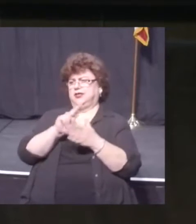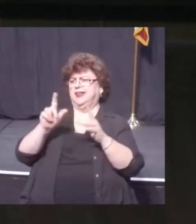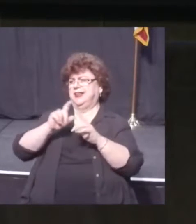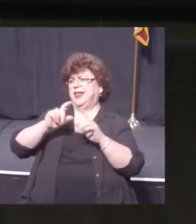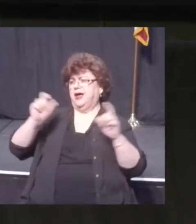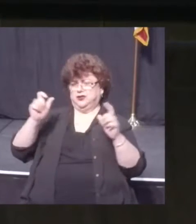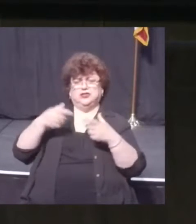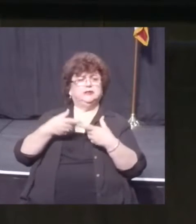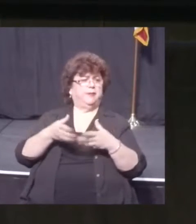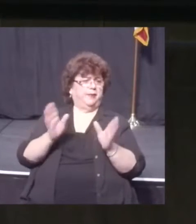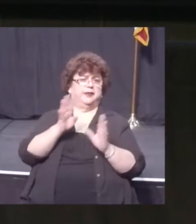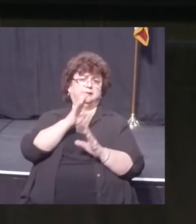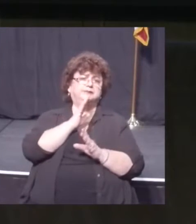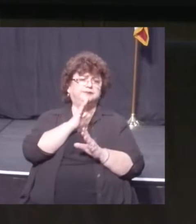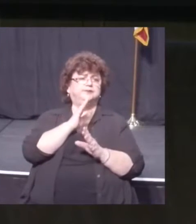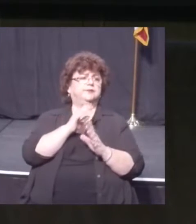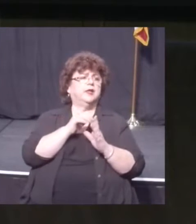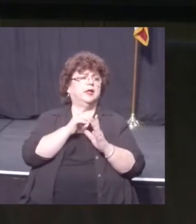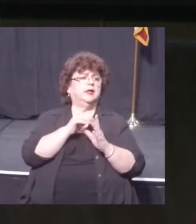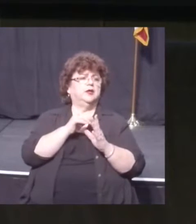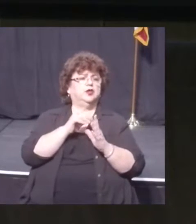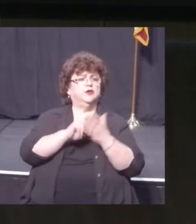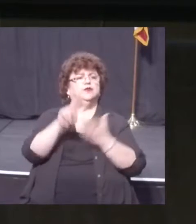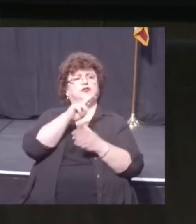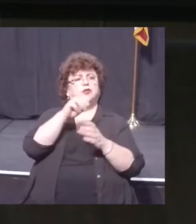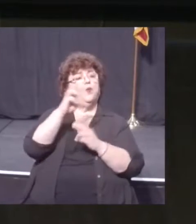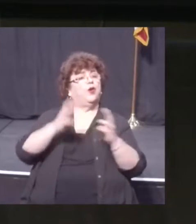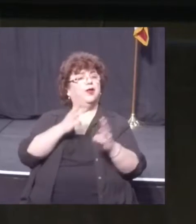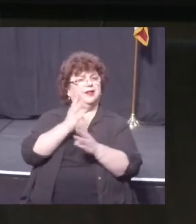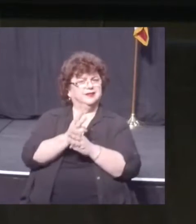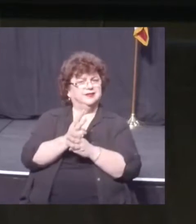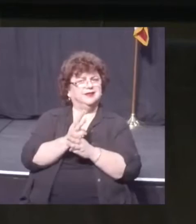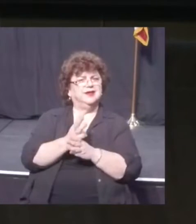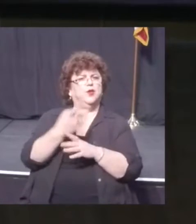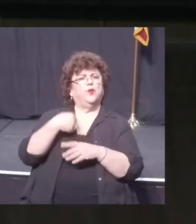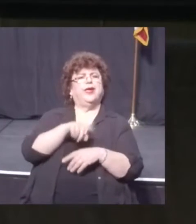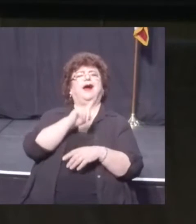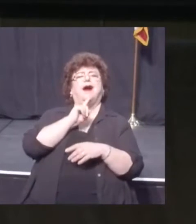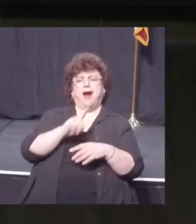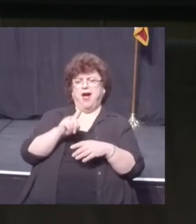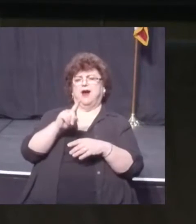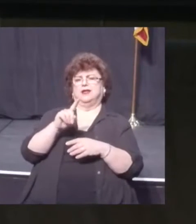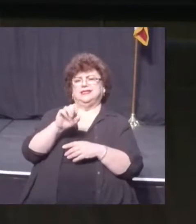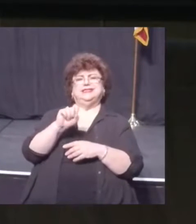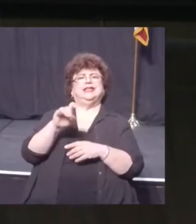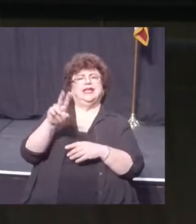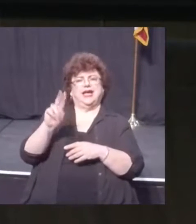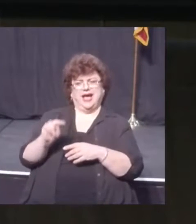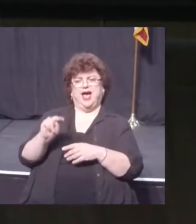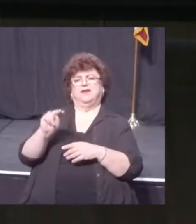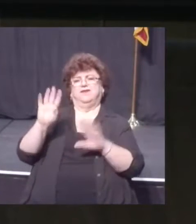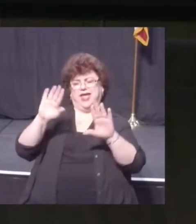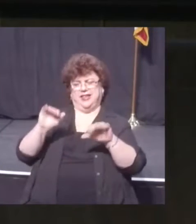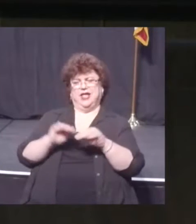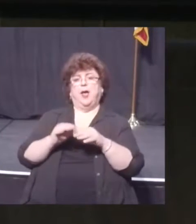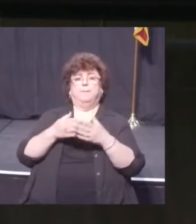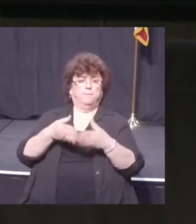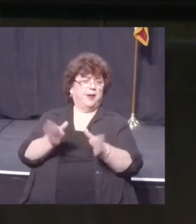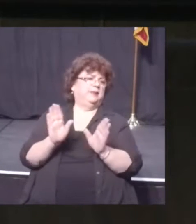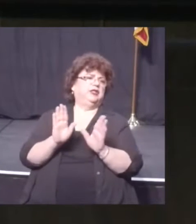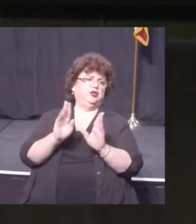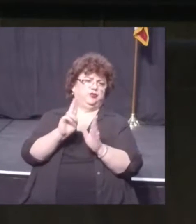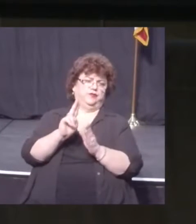largest public comprehensive university in the world. We are Silicon Valley's public